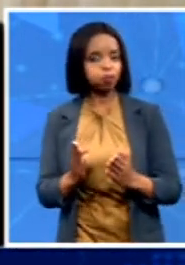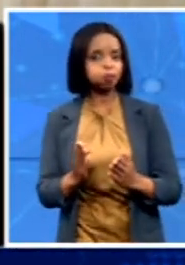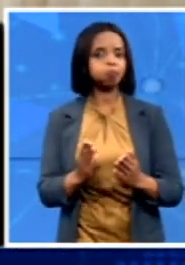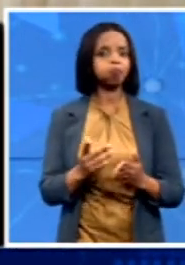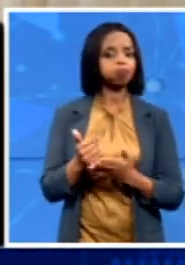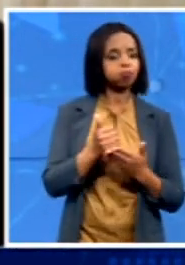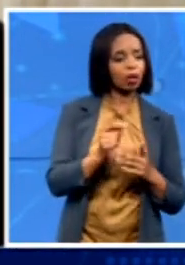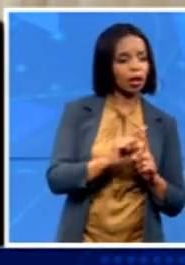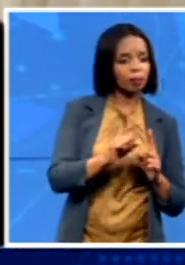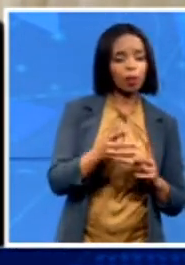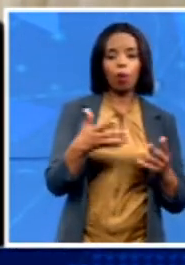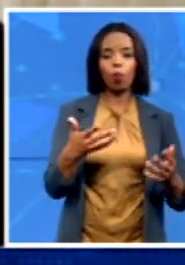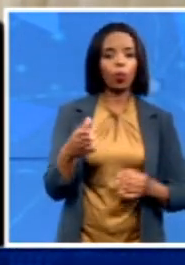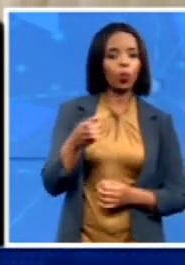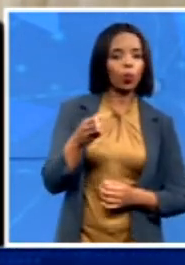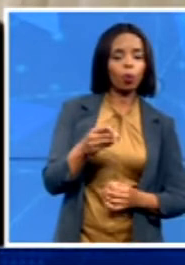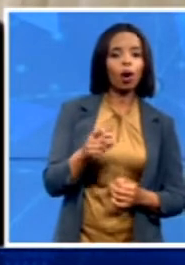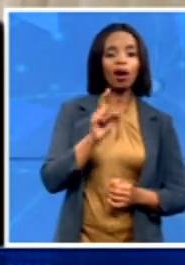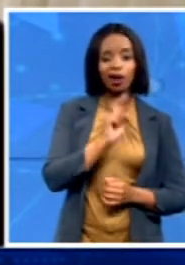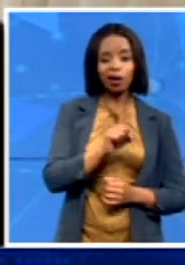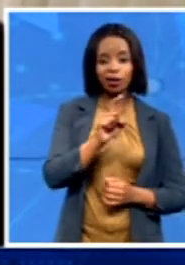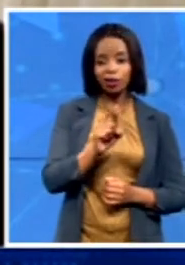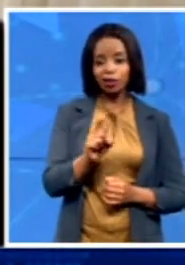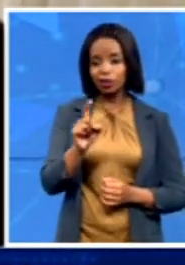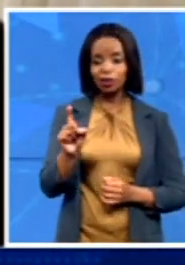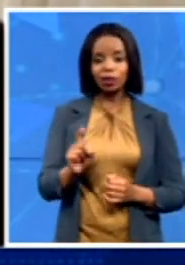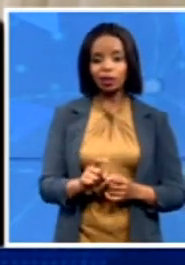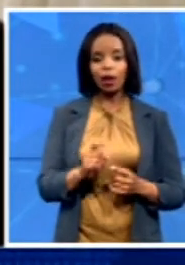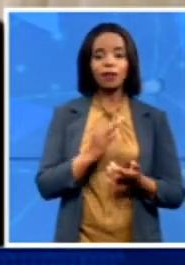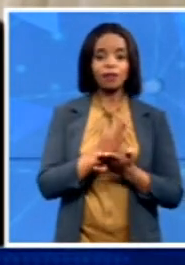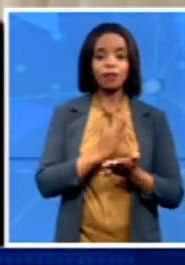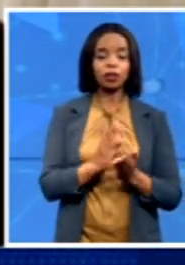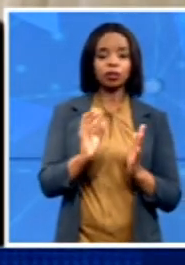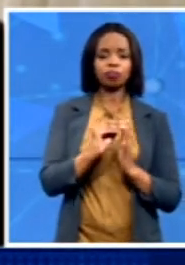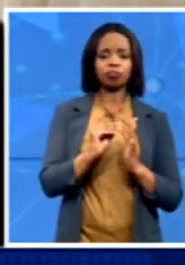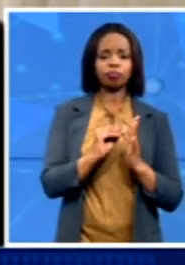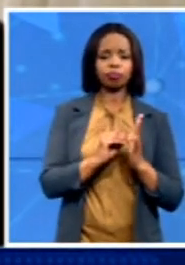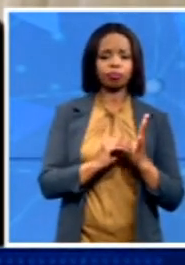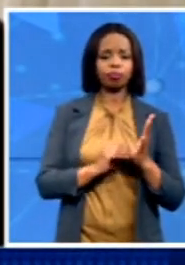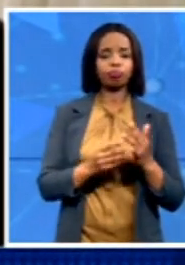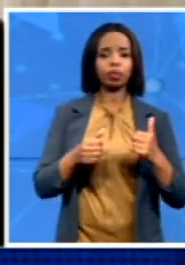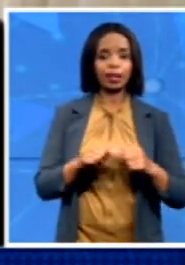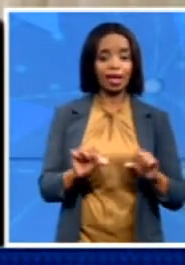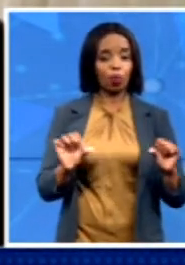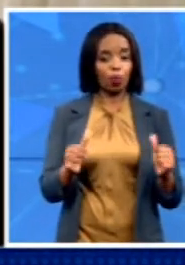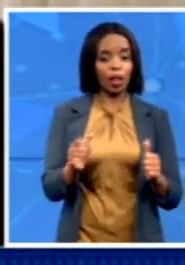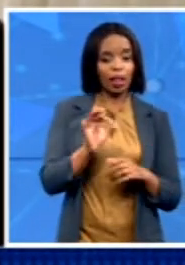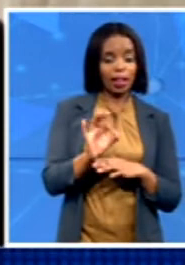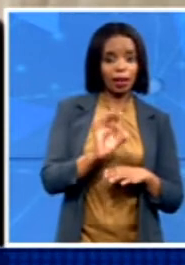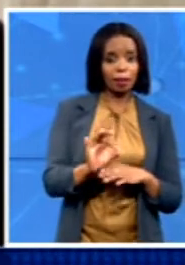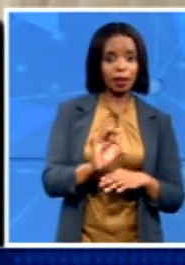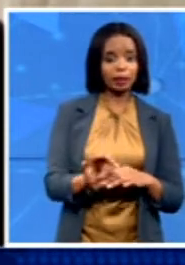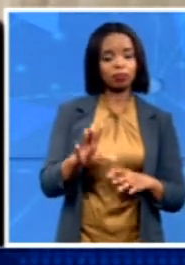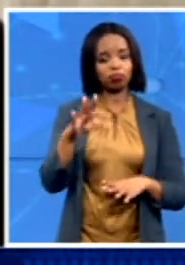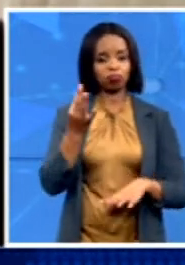into a machinery that hopefully well planned and well crafted and analyzed can create a picture